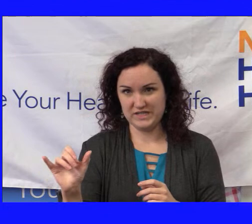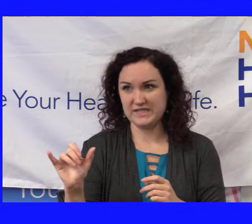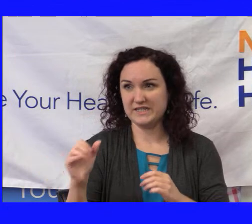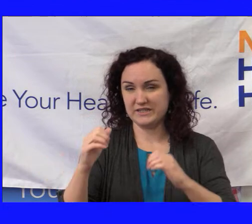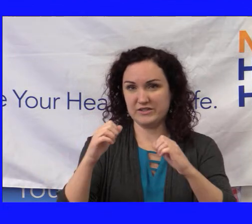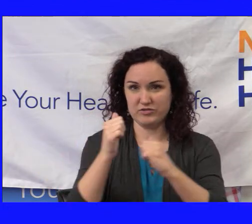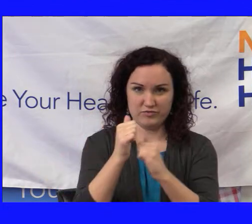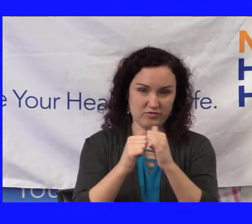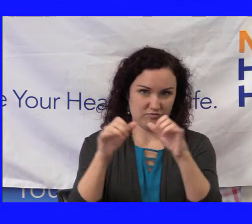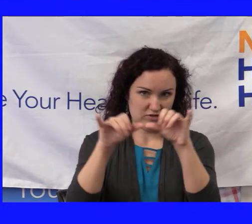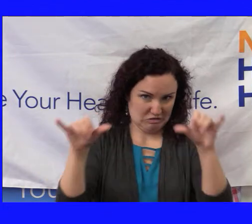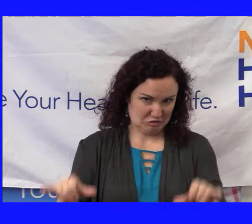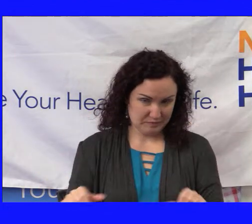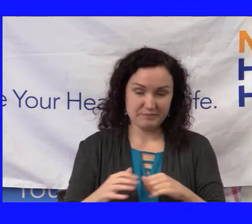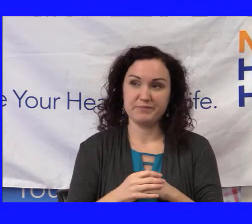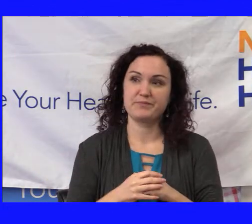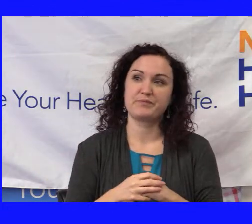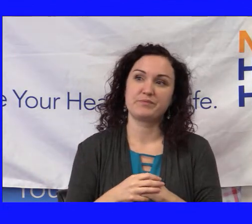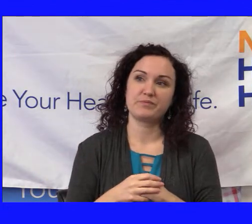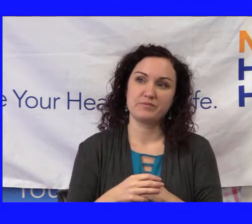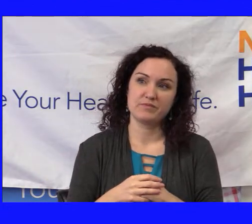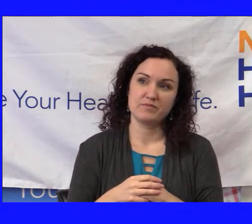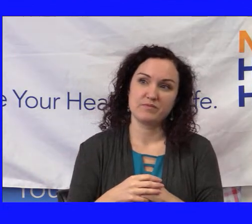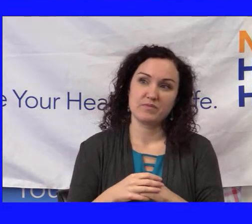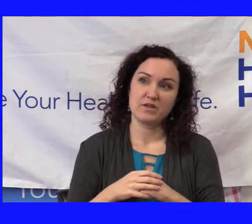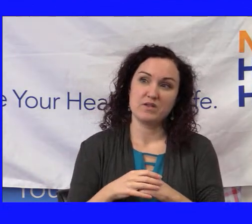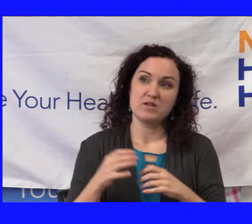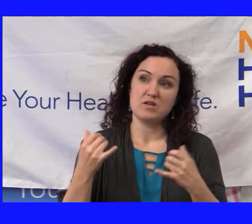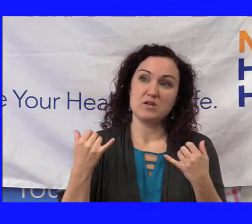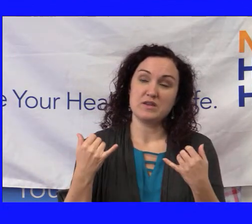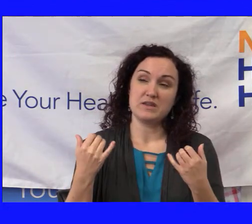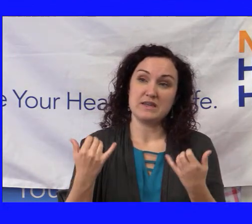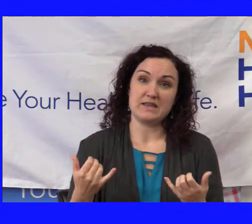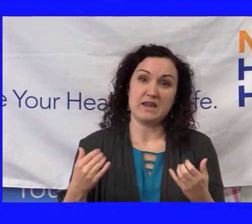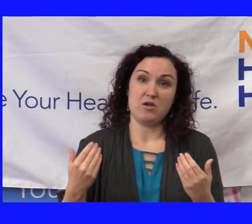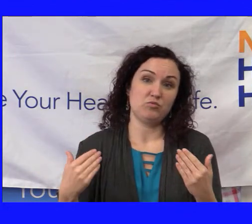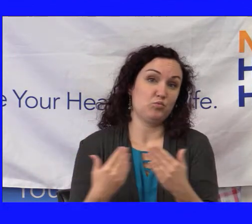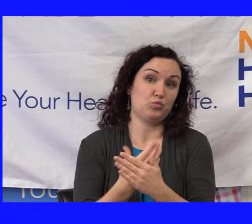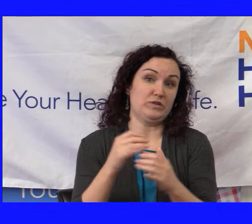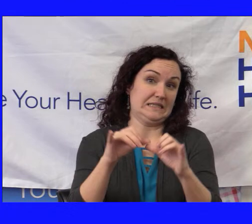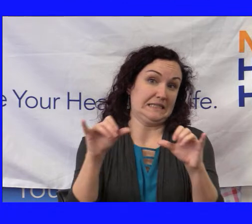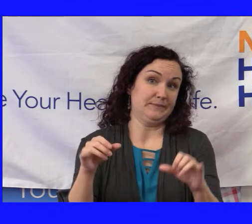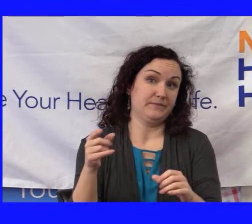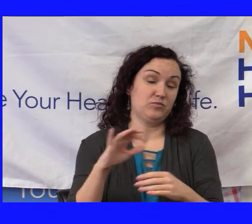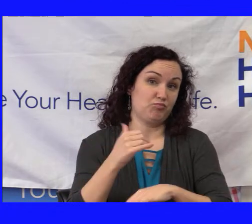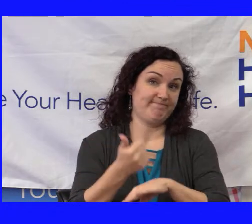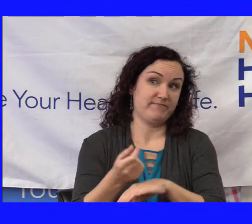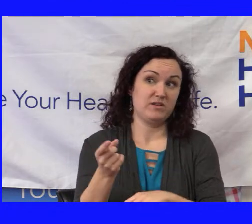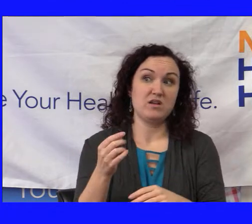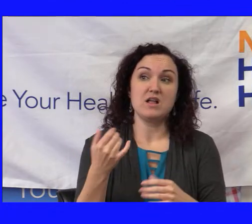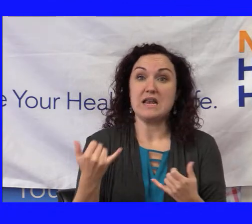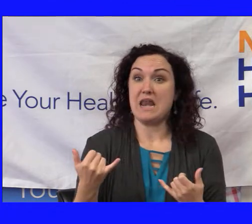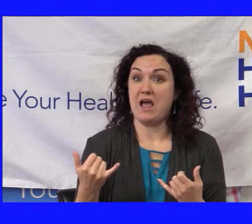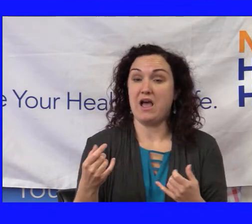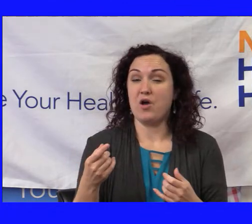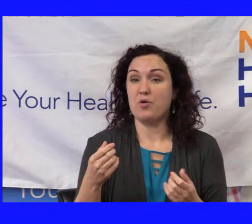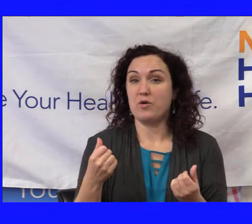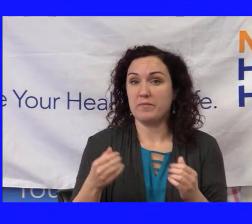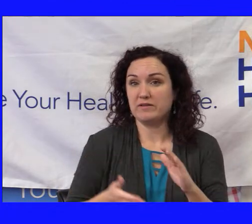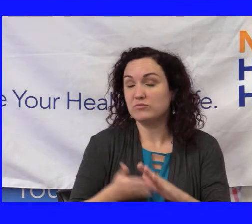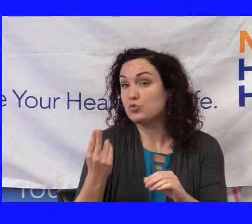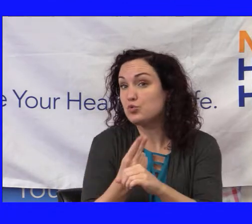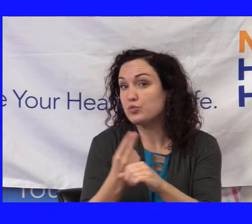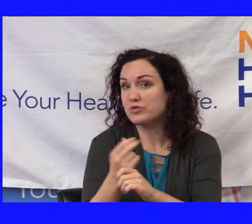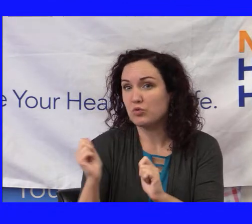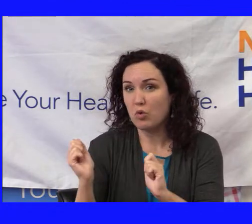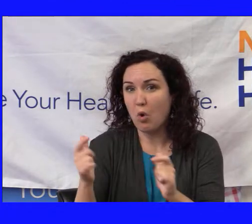primarily facility-based model to an integrated enterprise solution. This enterprise solution is now being implemented